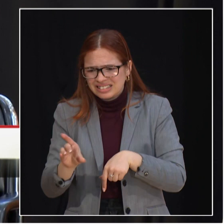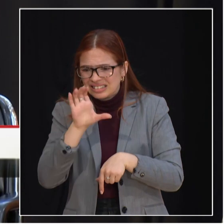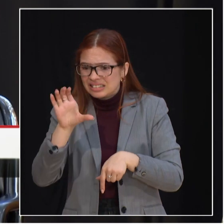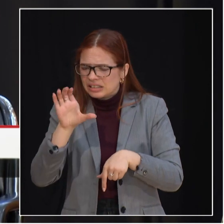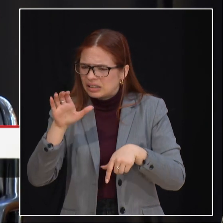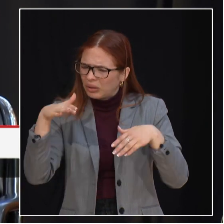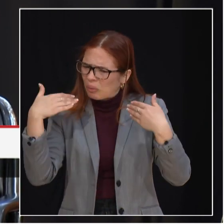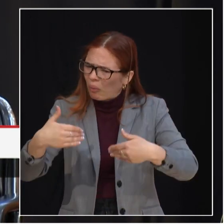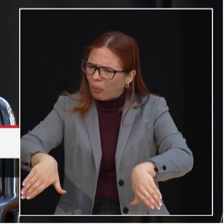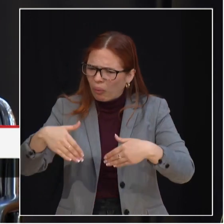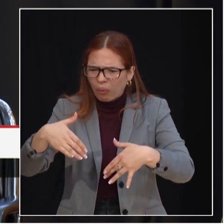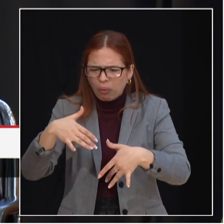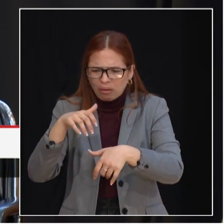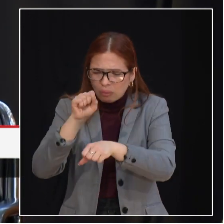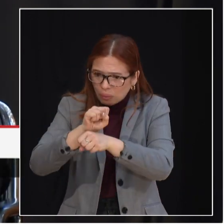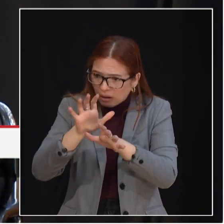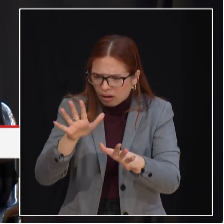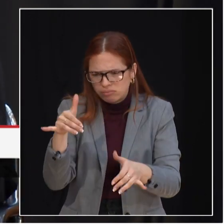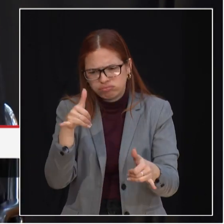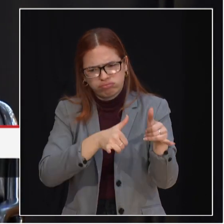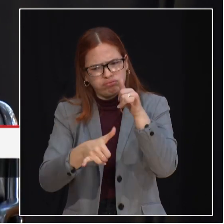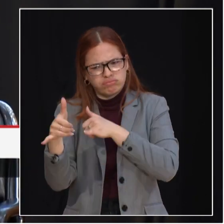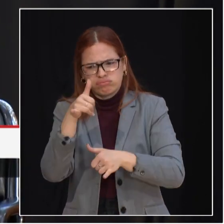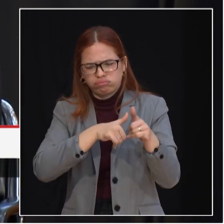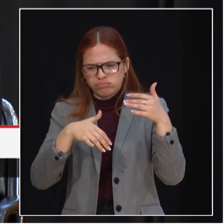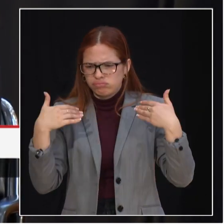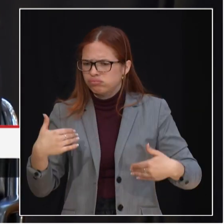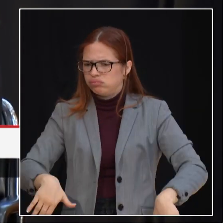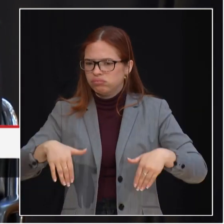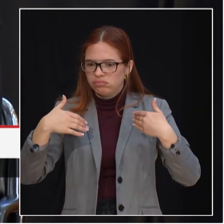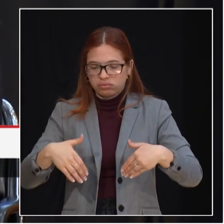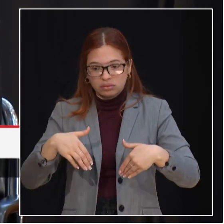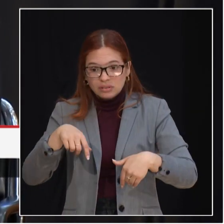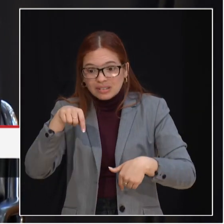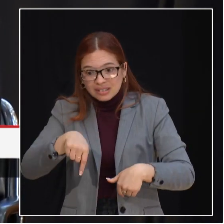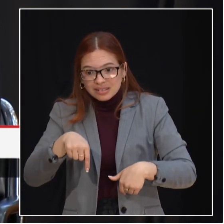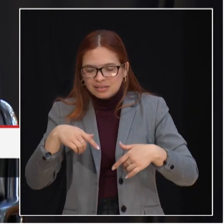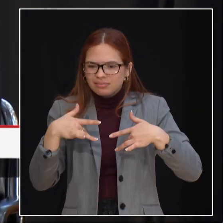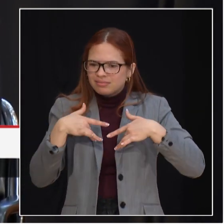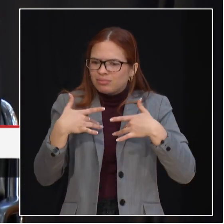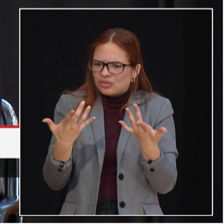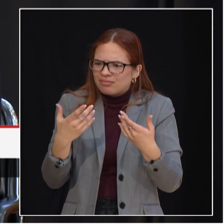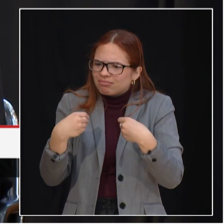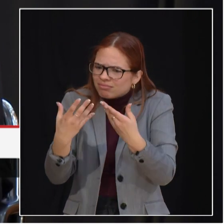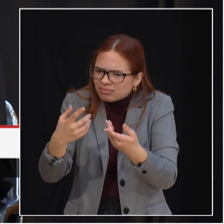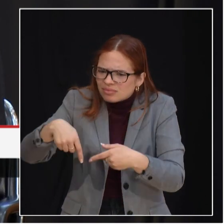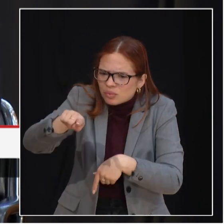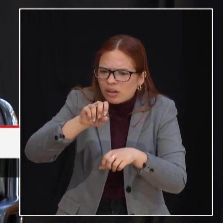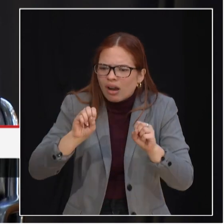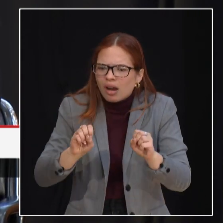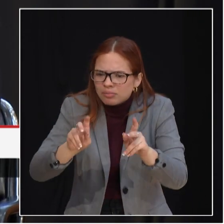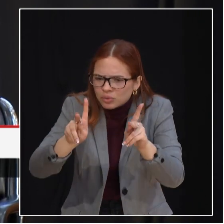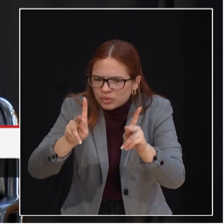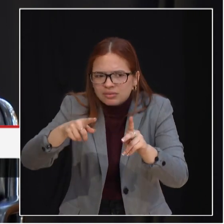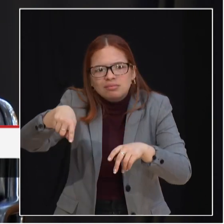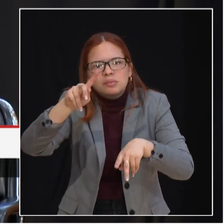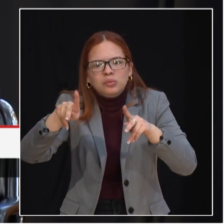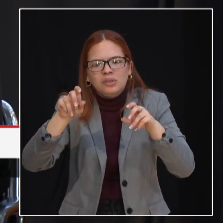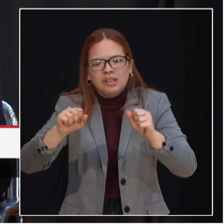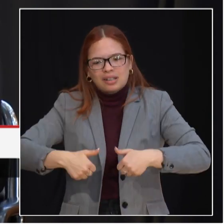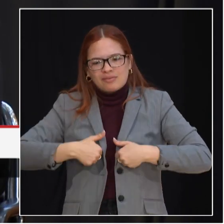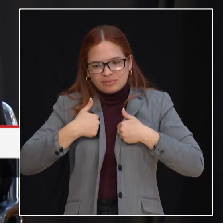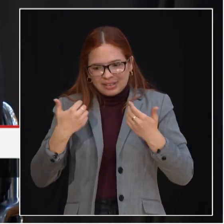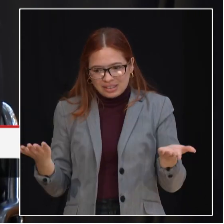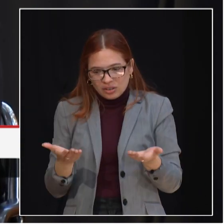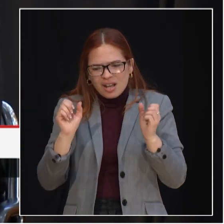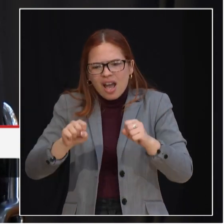very excited to be able to provide opportunities for the DC talent pool, and that's a big part of staying and expanding in DC. And there's just